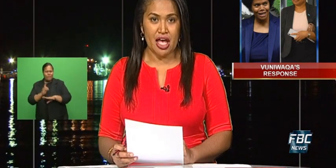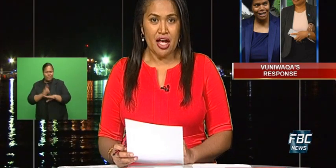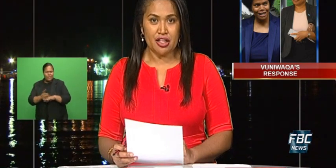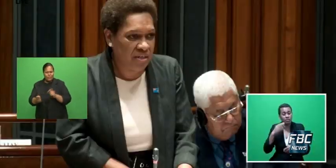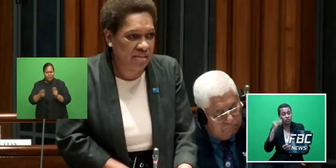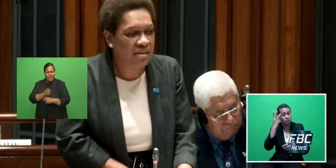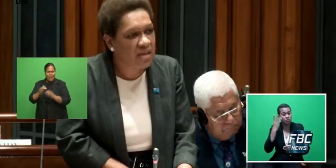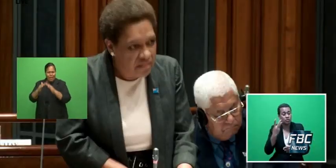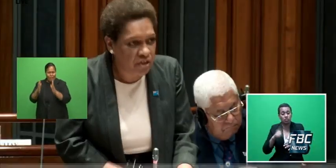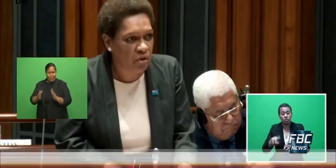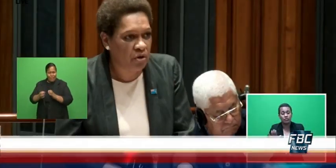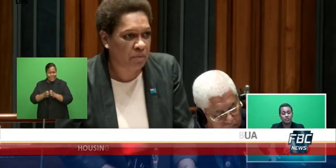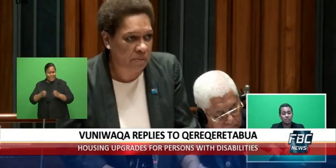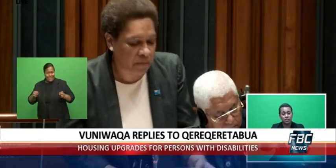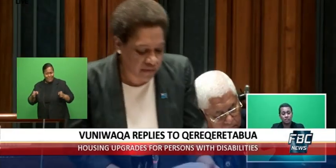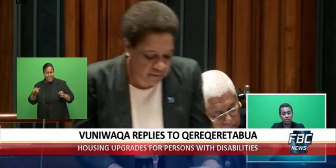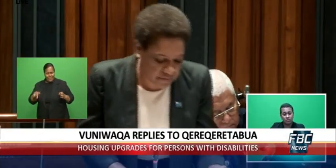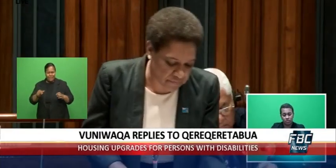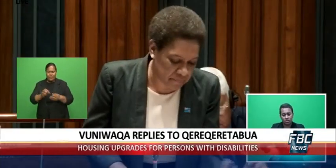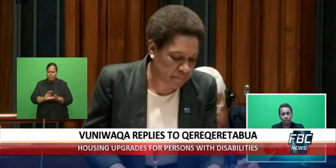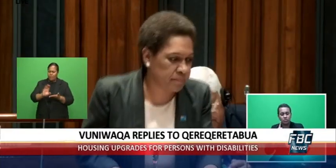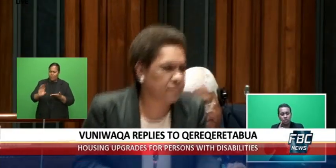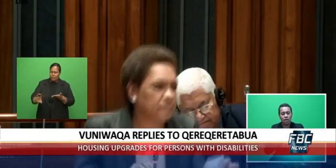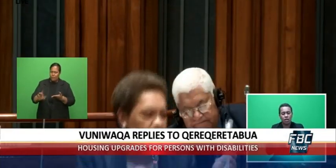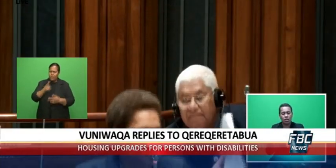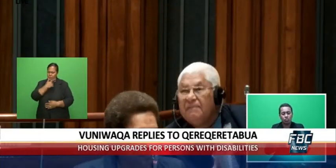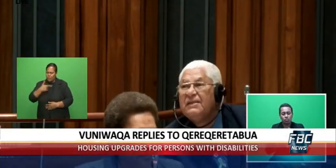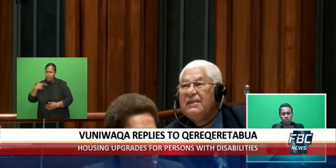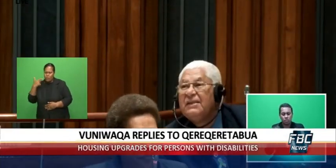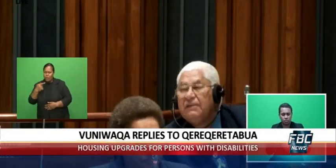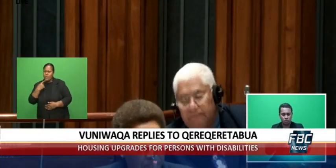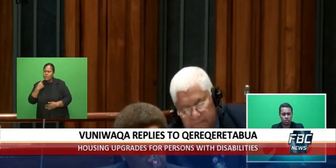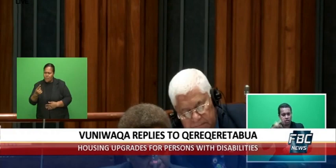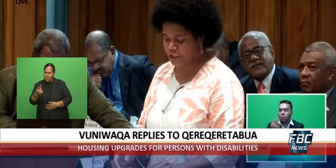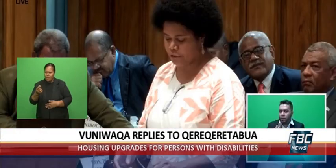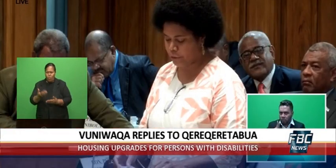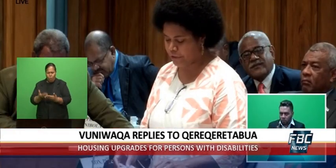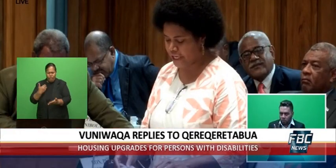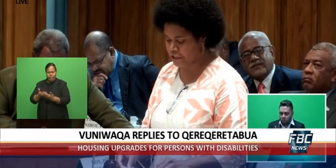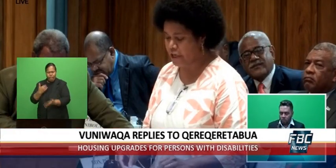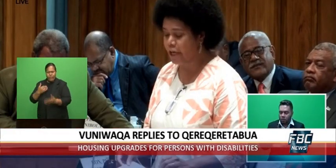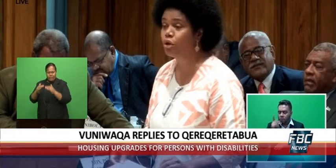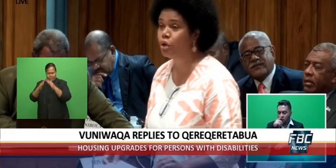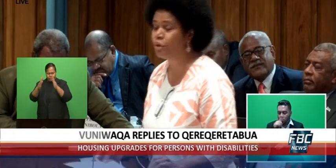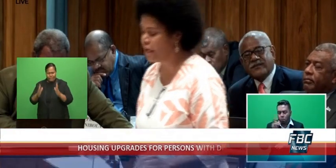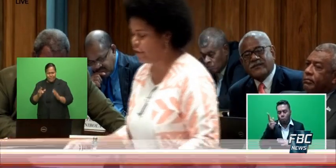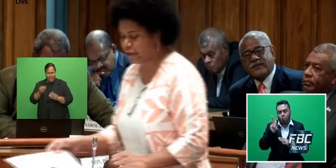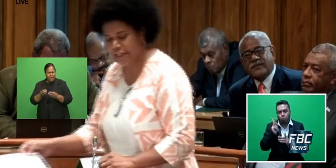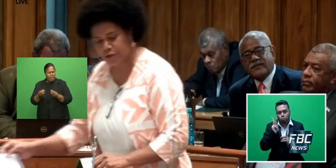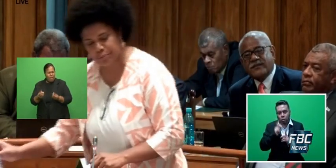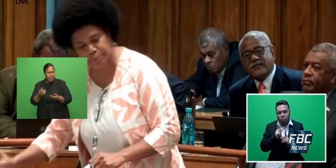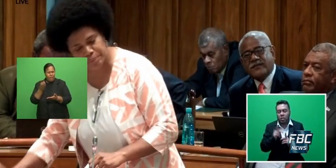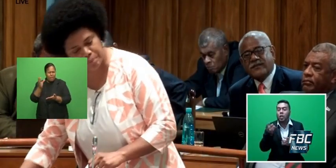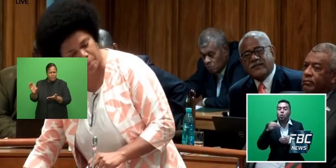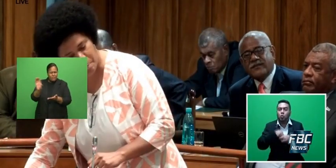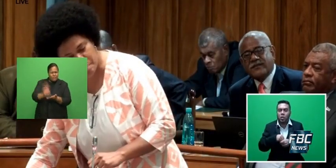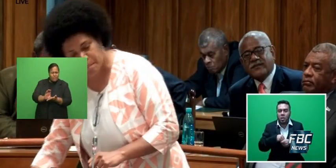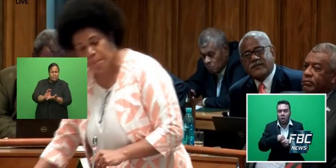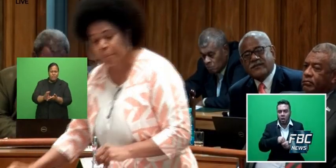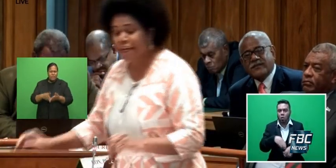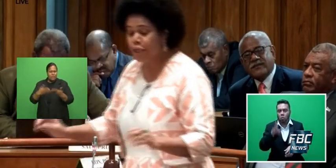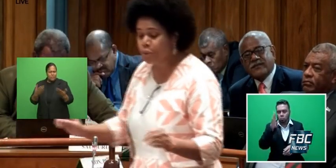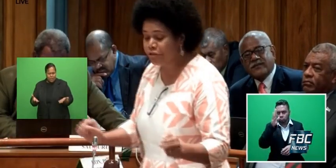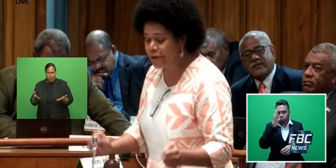allocation. Lenora Ngerengeretambua claimed that the removal of funding for housing upgrades for persons living with disabilities will increase